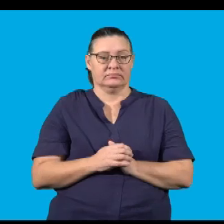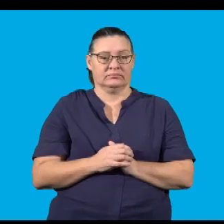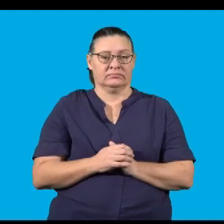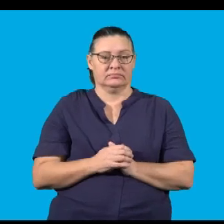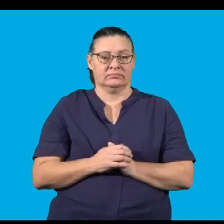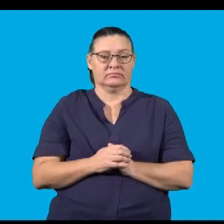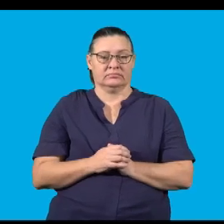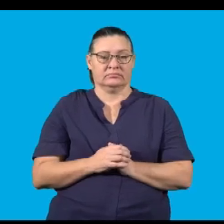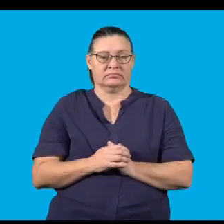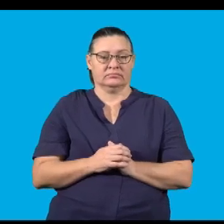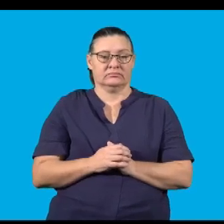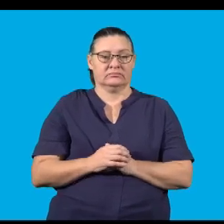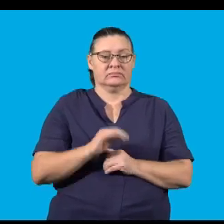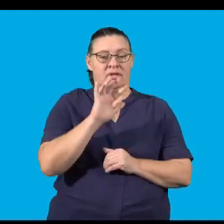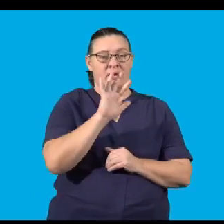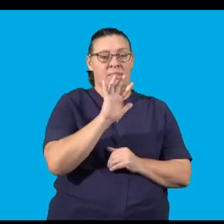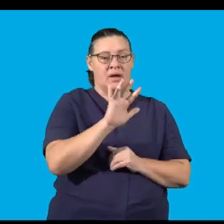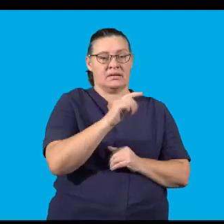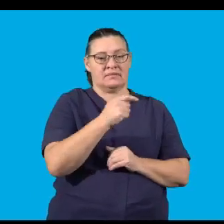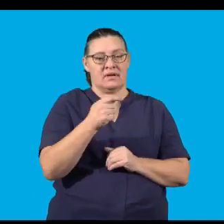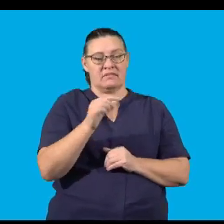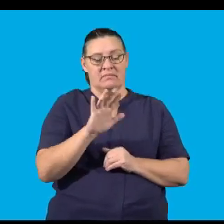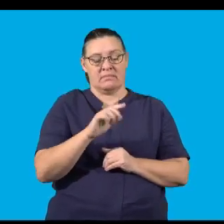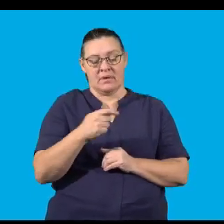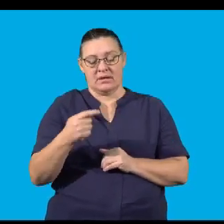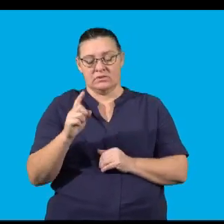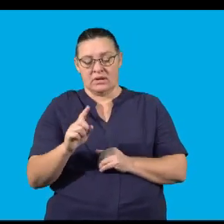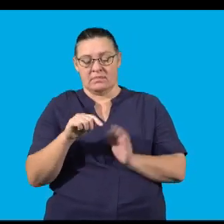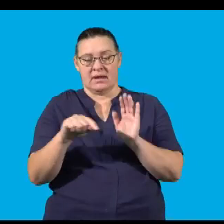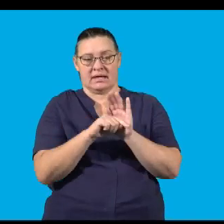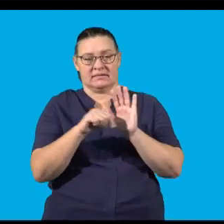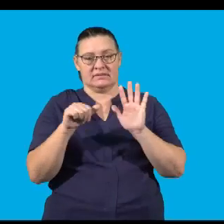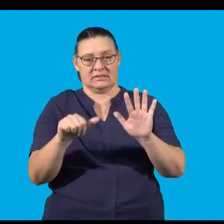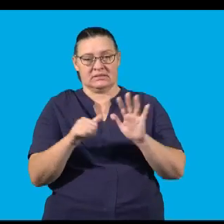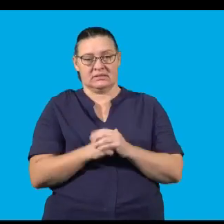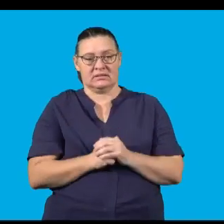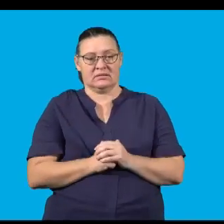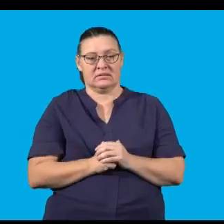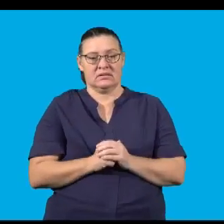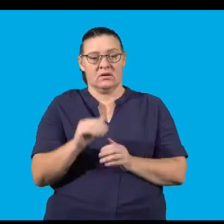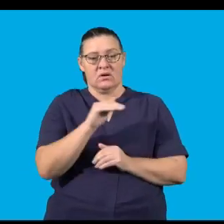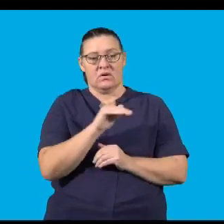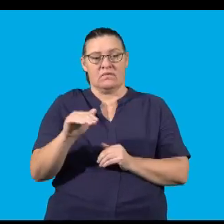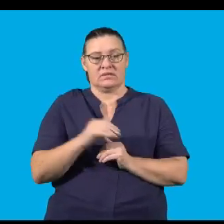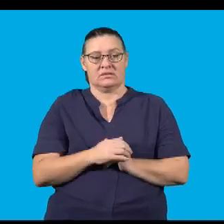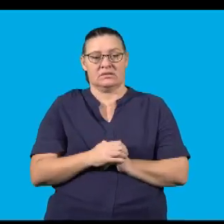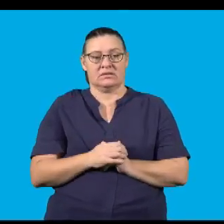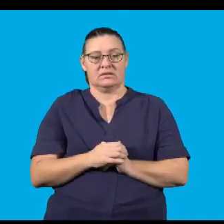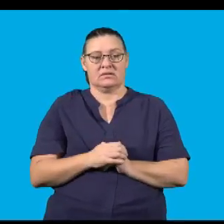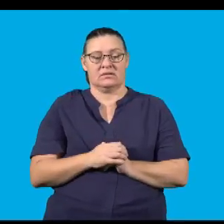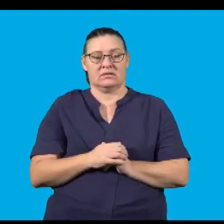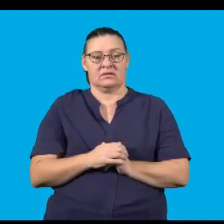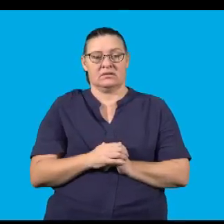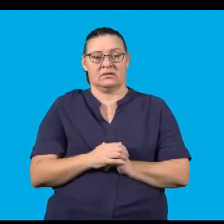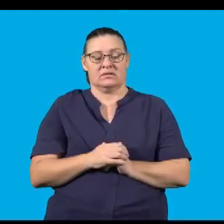Okay, let's simplify that. Minus 5 minus 1 is going to give me negative 6, all over